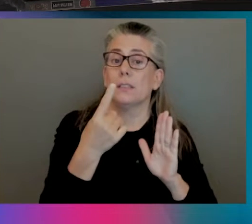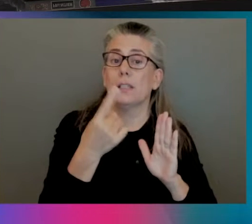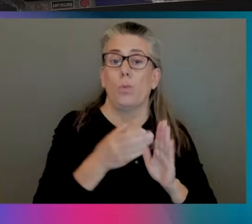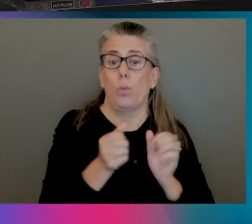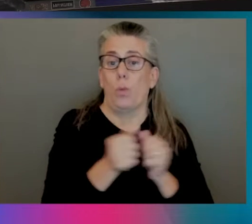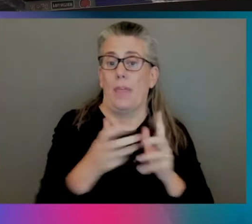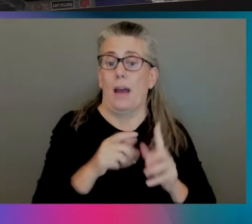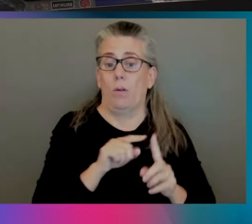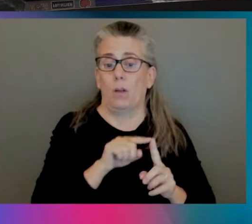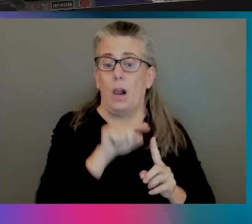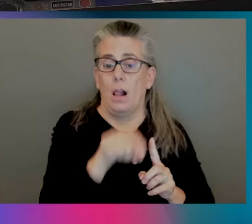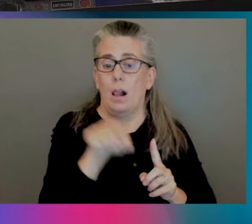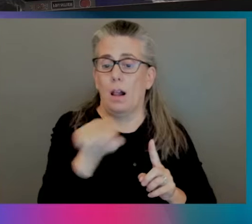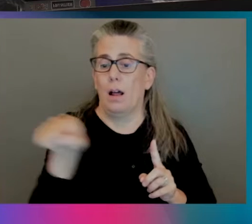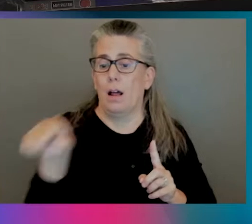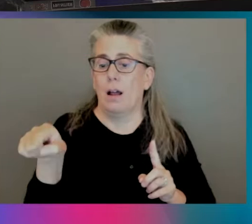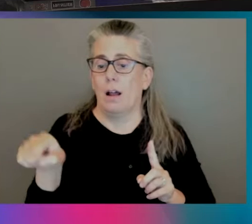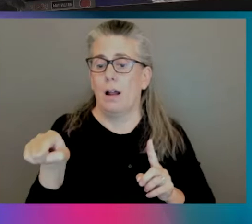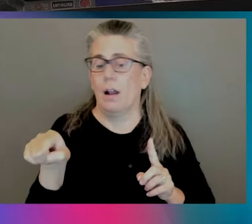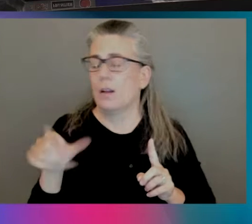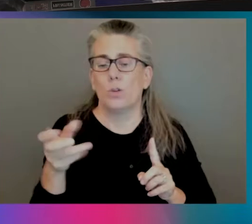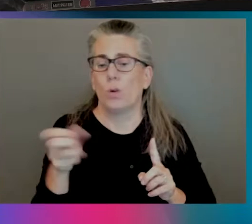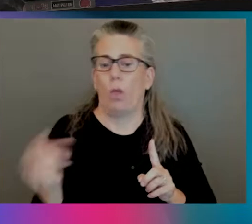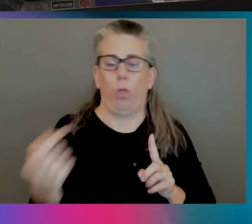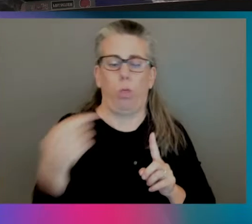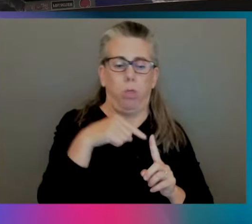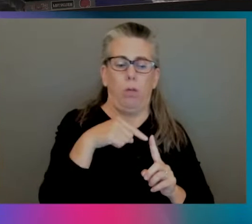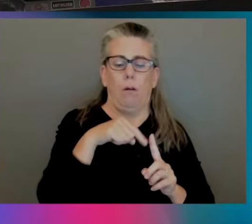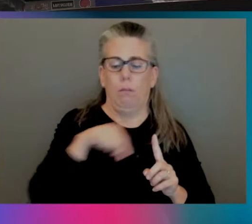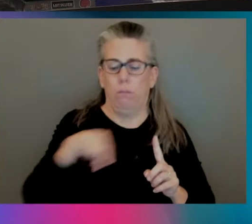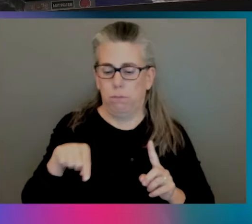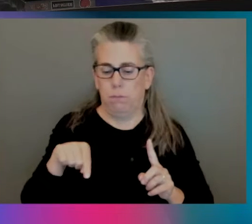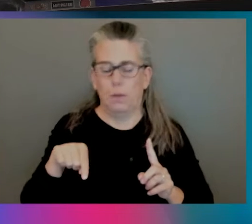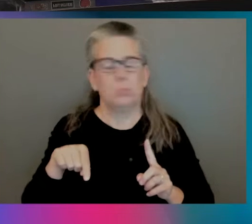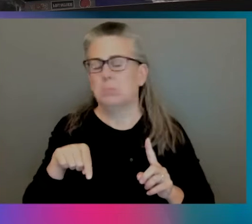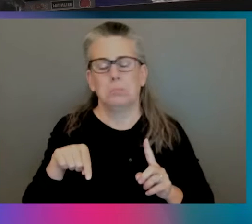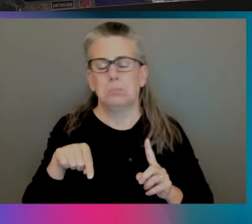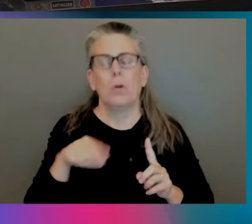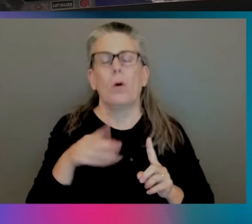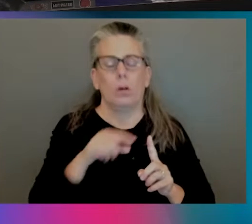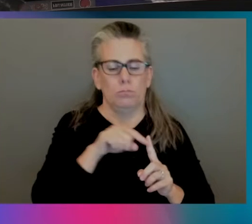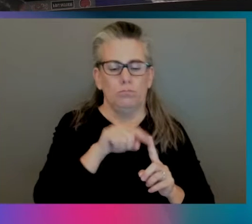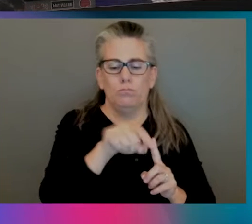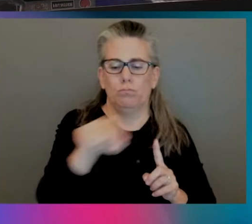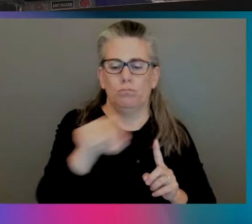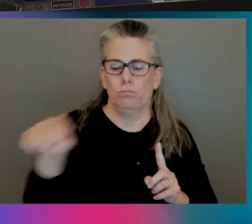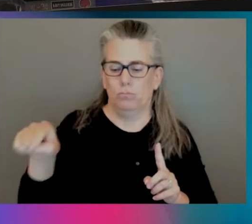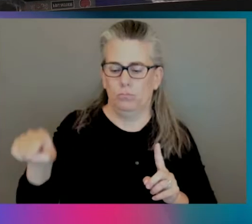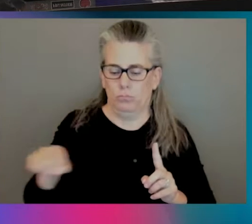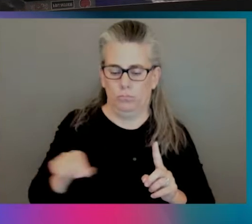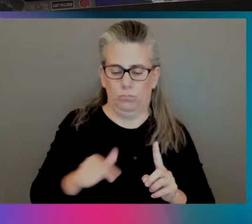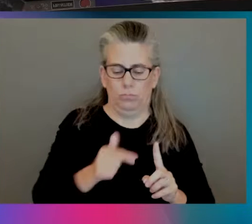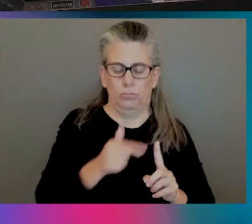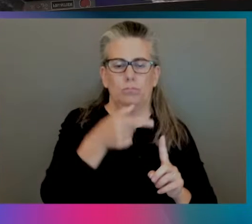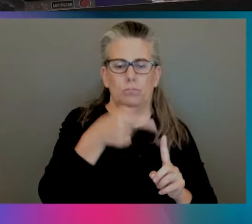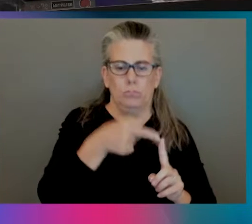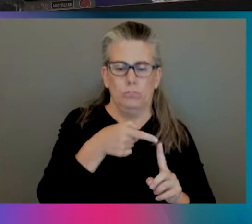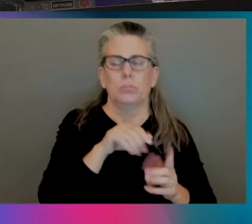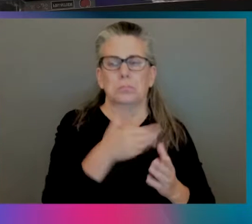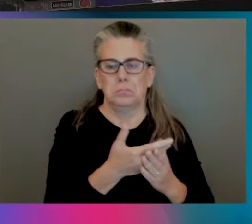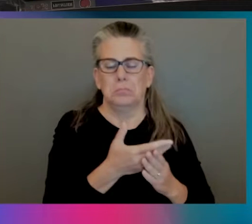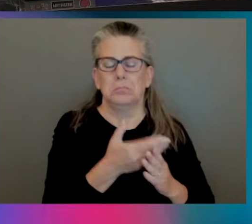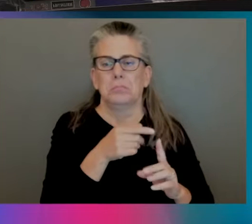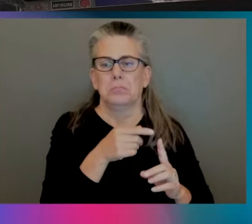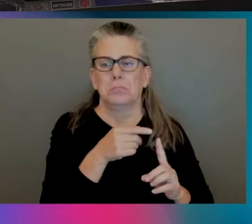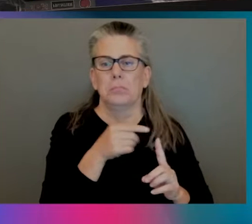want to minimize the distance traveled to visit all of those cities and return back to the origin. So that's sort of the optimization problem and the constraints involved